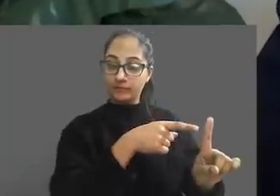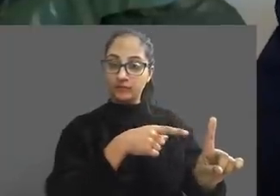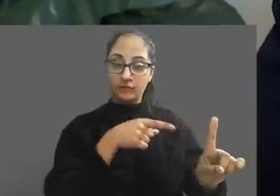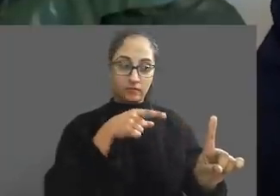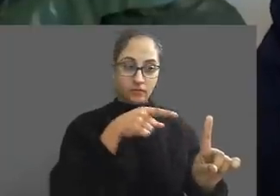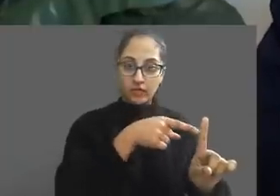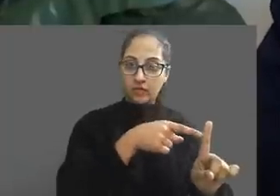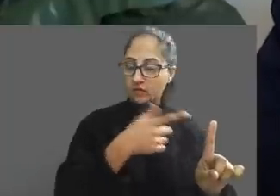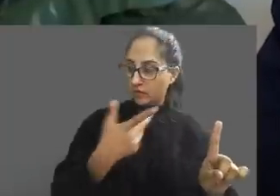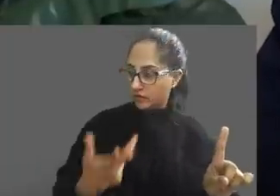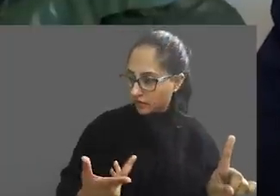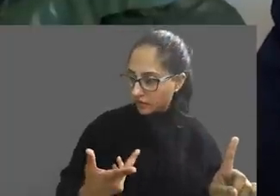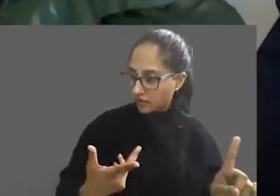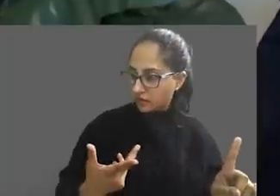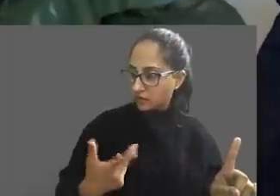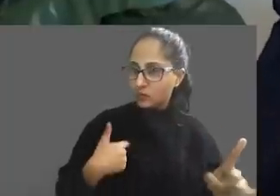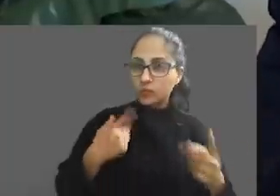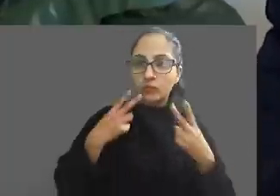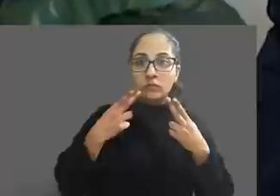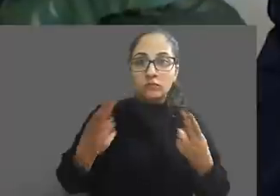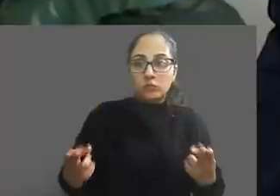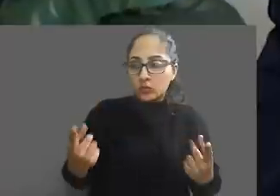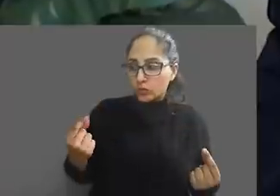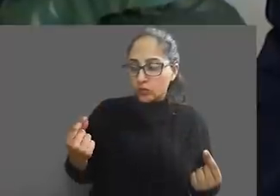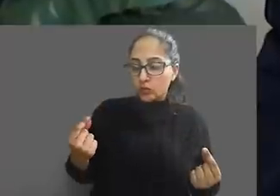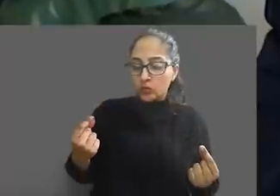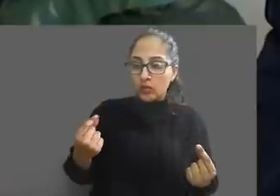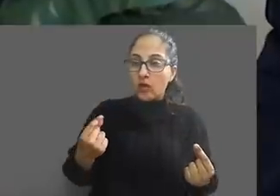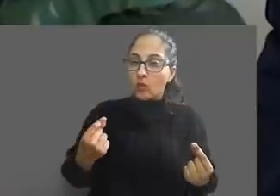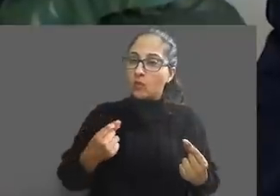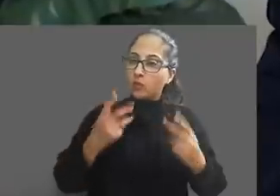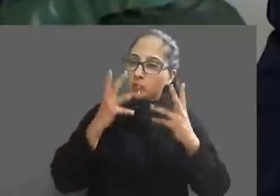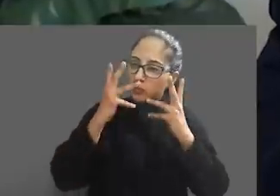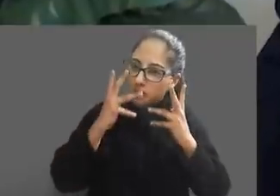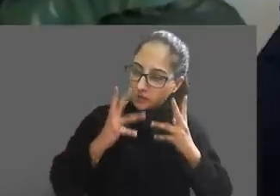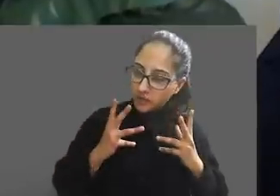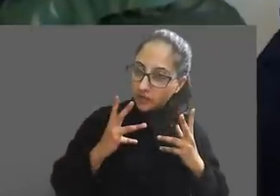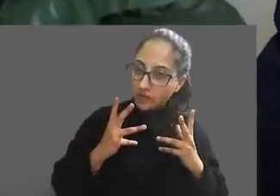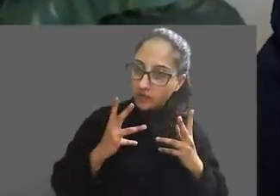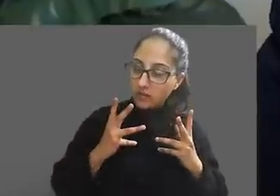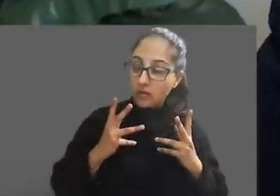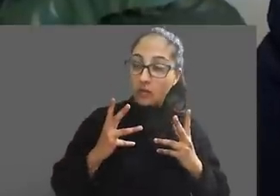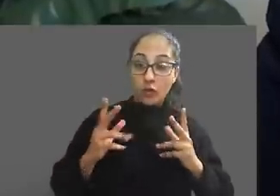were enraged with Ismail and blamed him for this terrible situation.